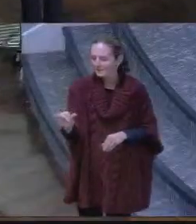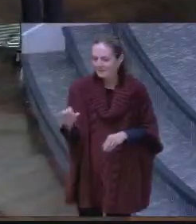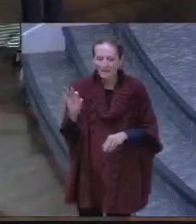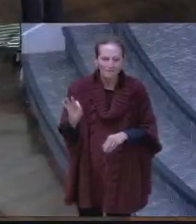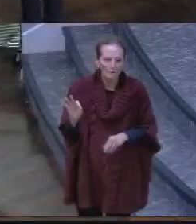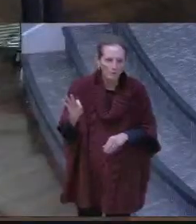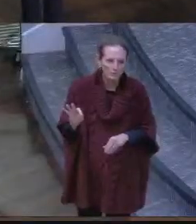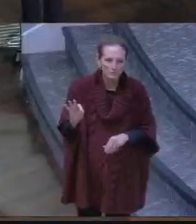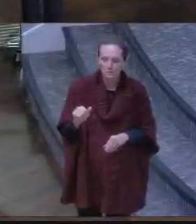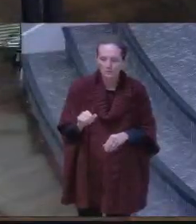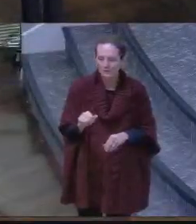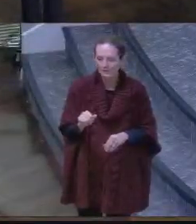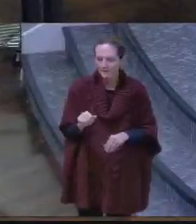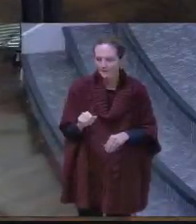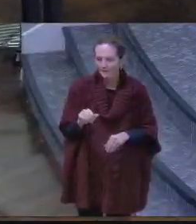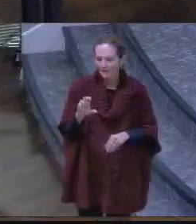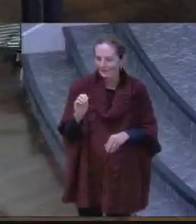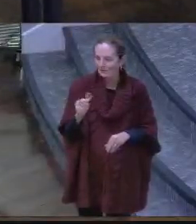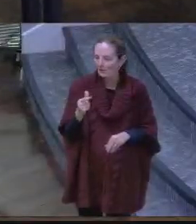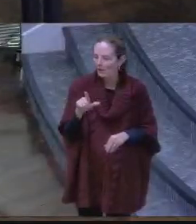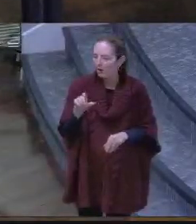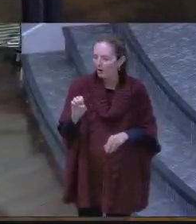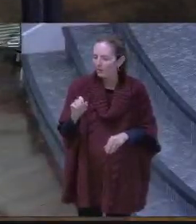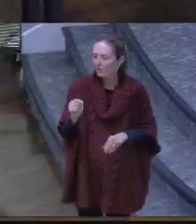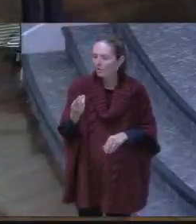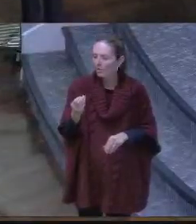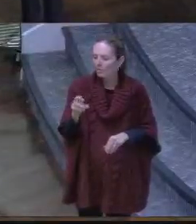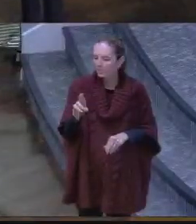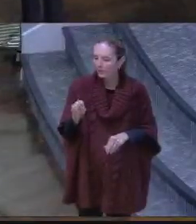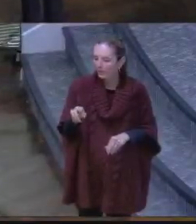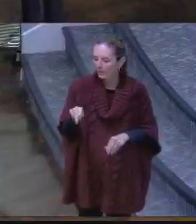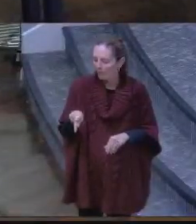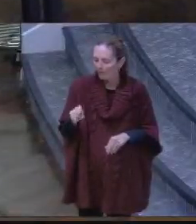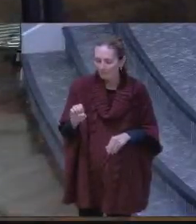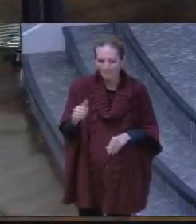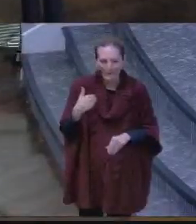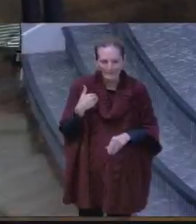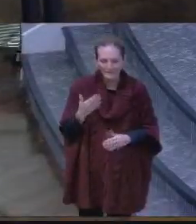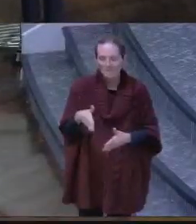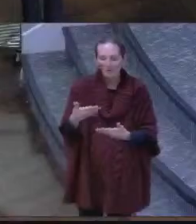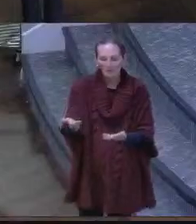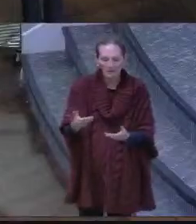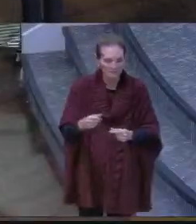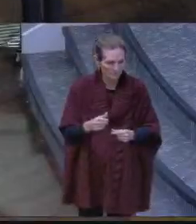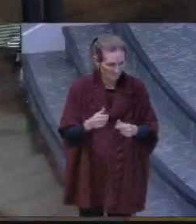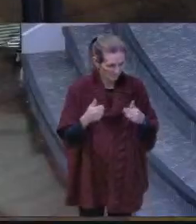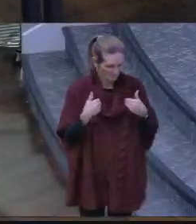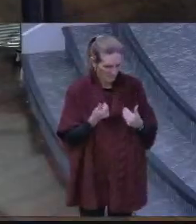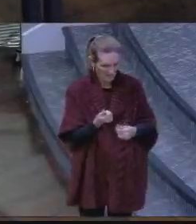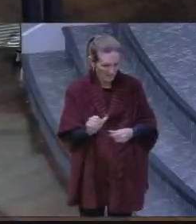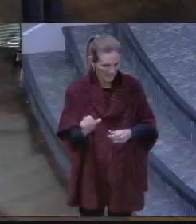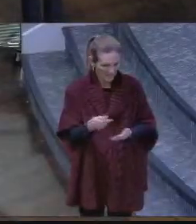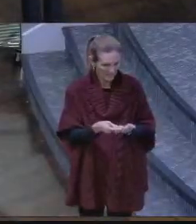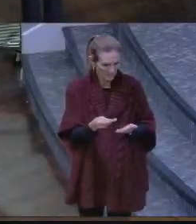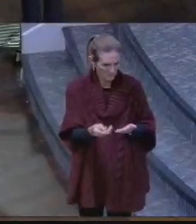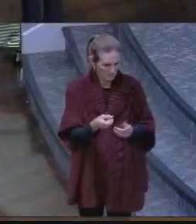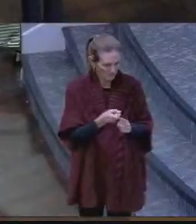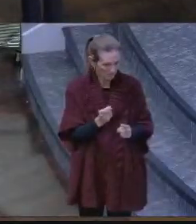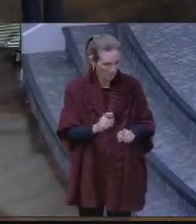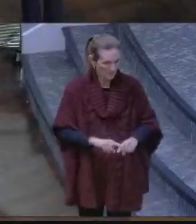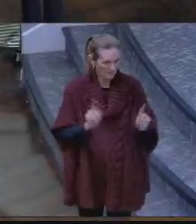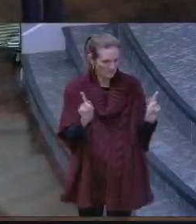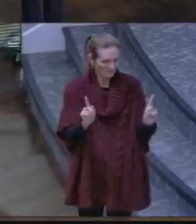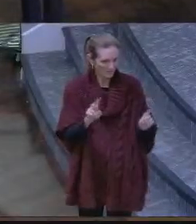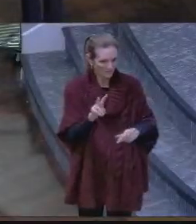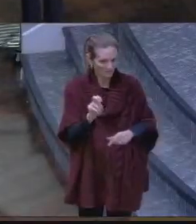brand of furniture, and they're one of the providers of that furniture. Okay, have we had any purchases from any other vendor in the last